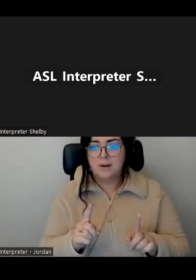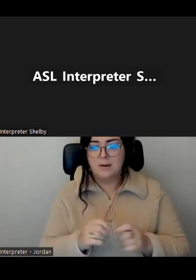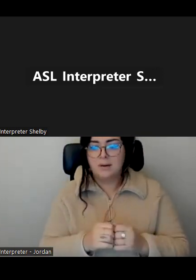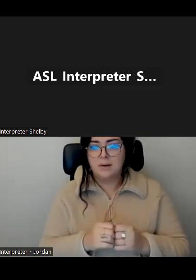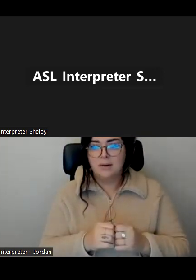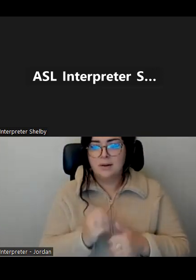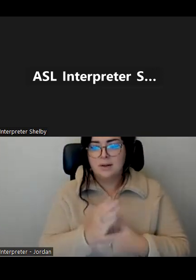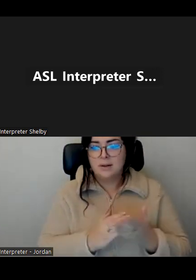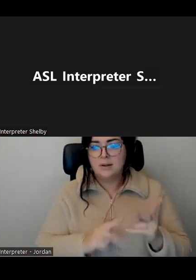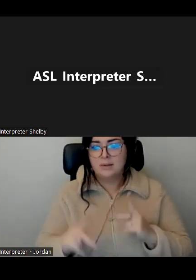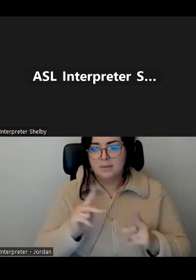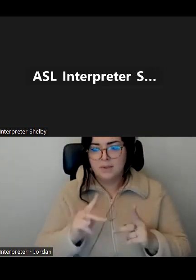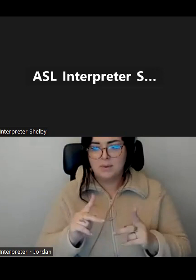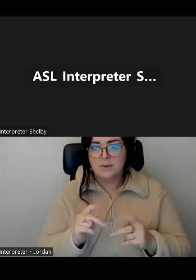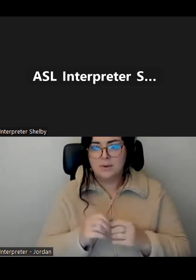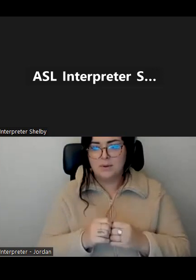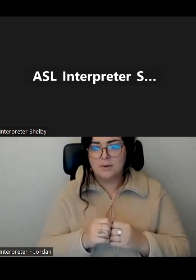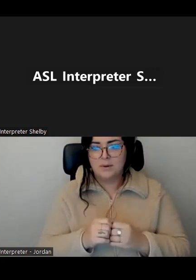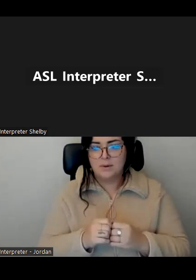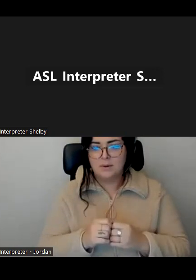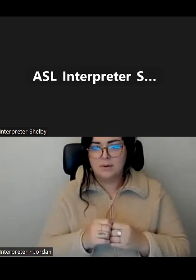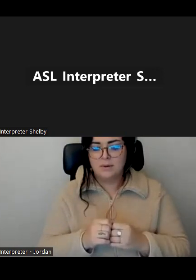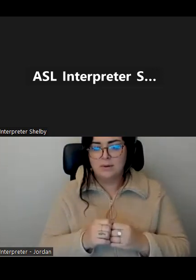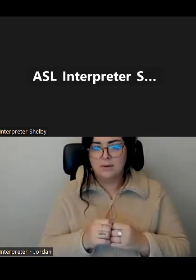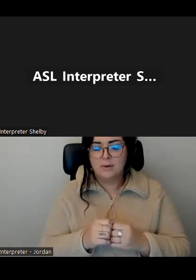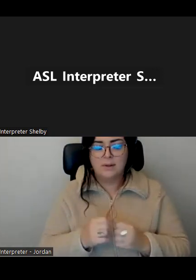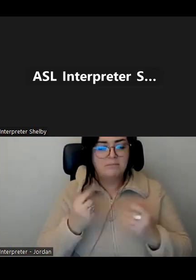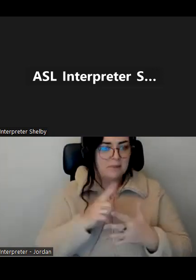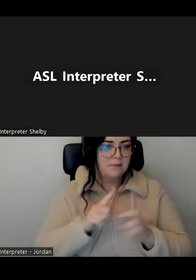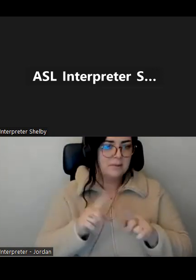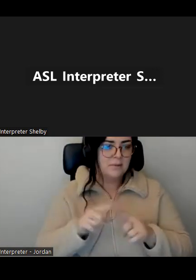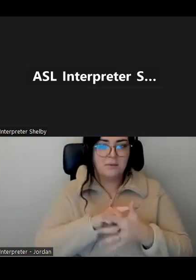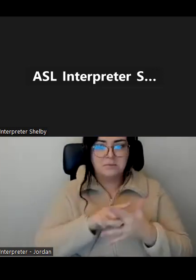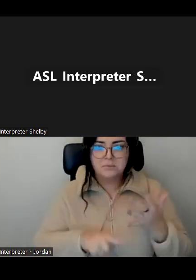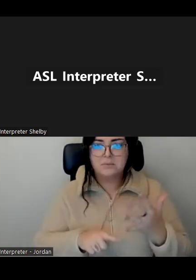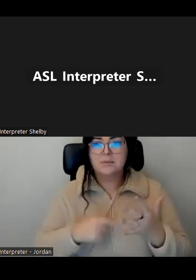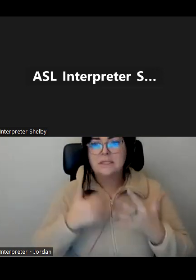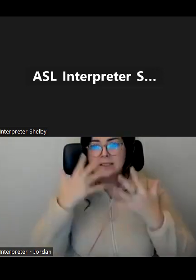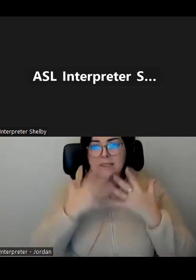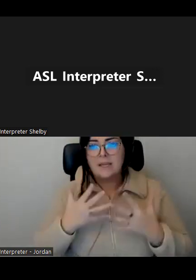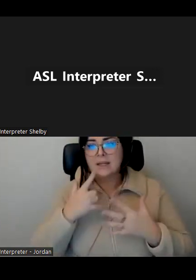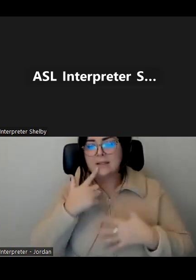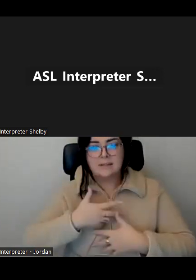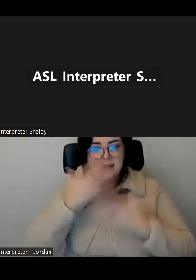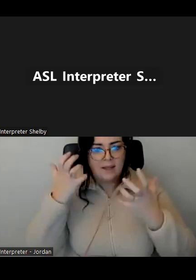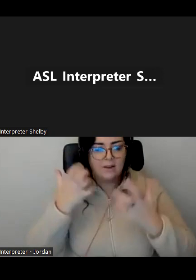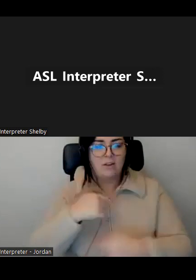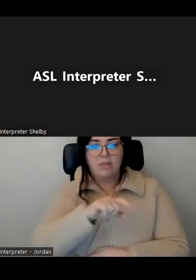do experience the grief with the many different emotions and sadness and anger and guilt